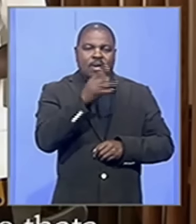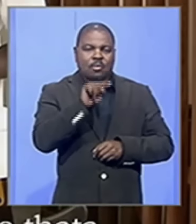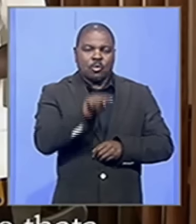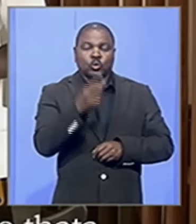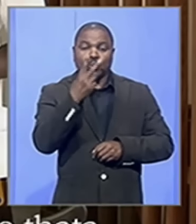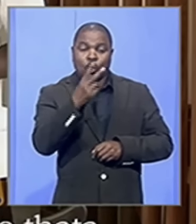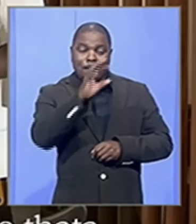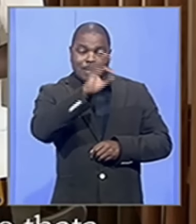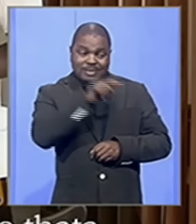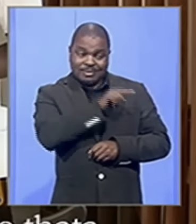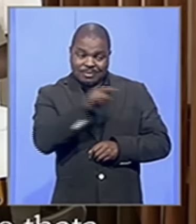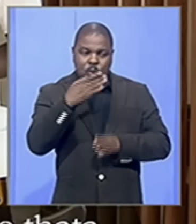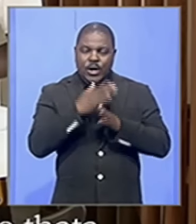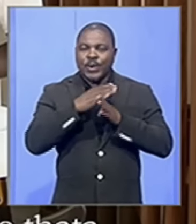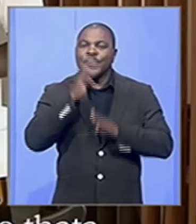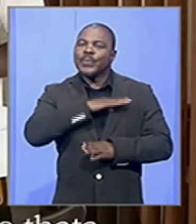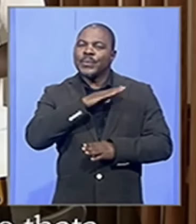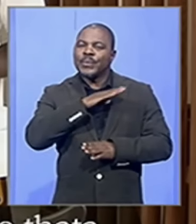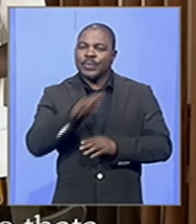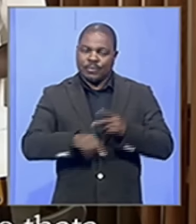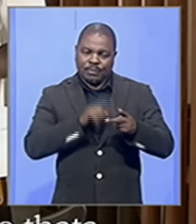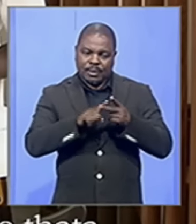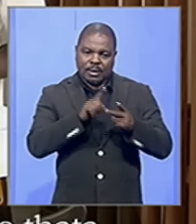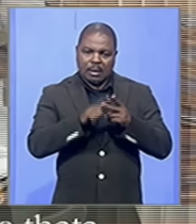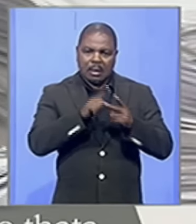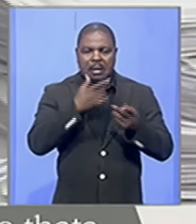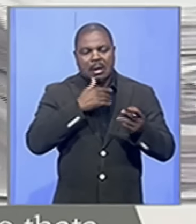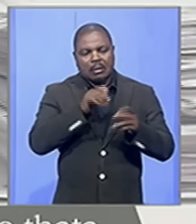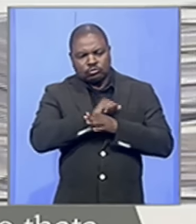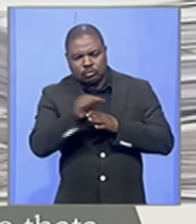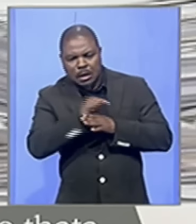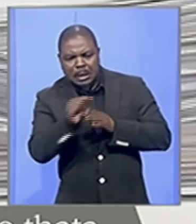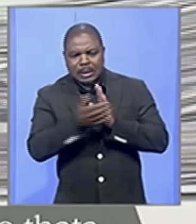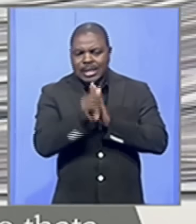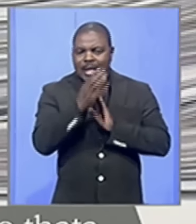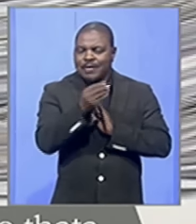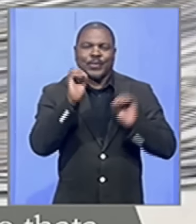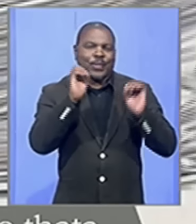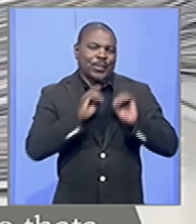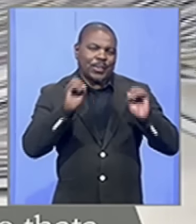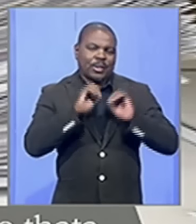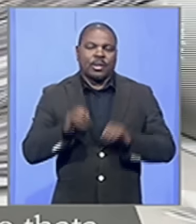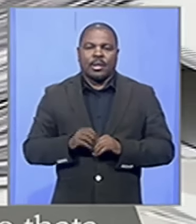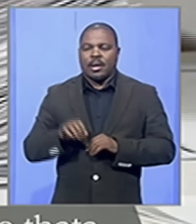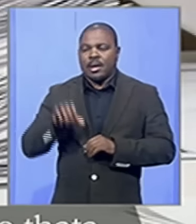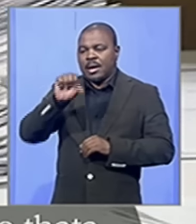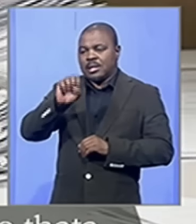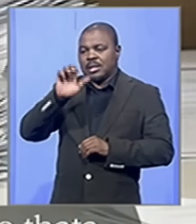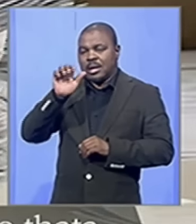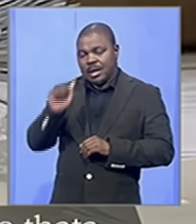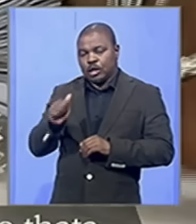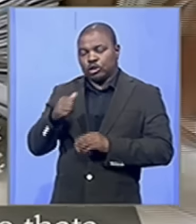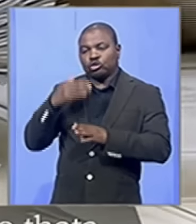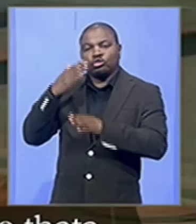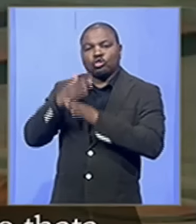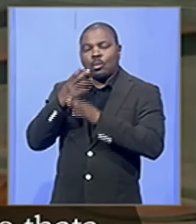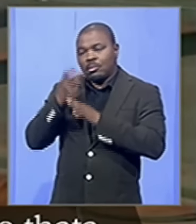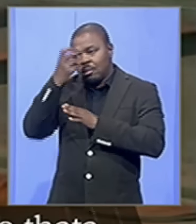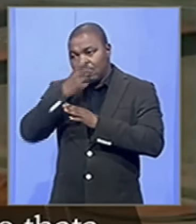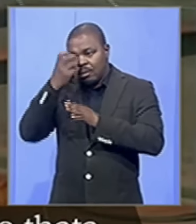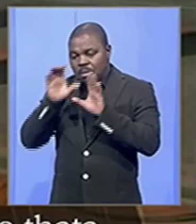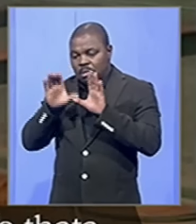35.2 tsa bone di sa direng e bile di sena dithutego le katiso. Sebueledi sa SA Jobs Seekers o tlhagisitse fa go